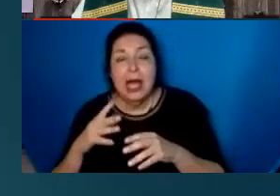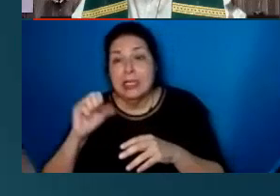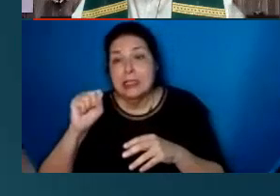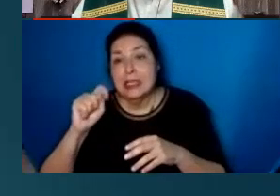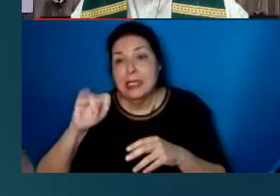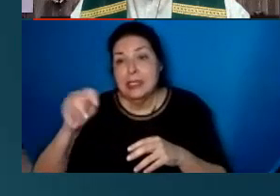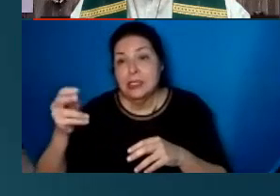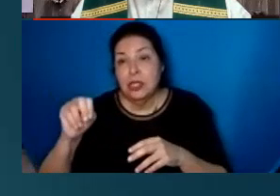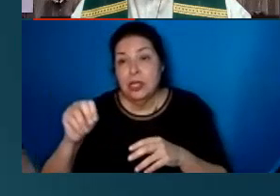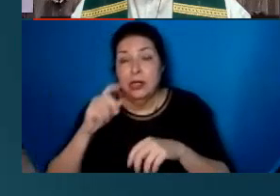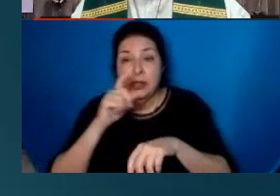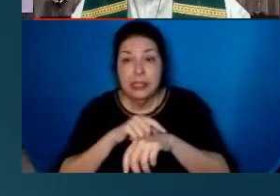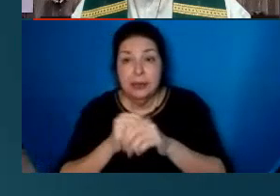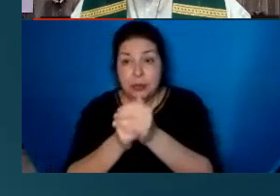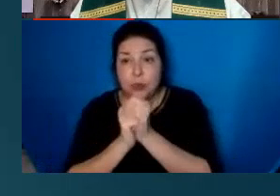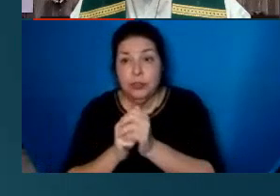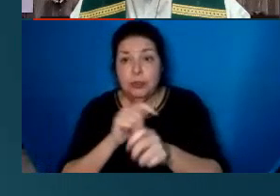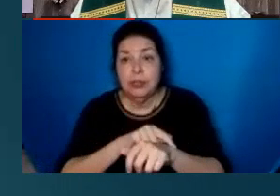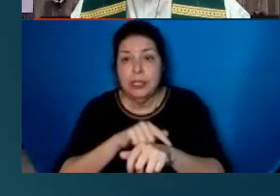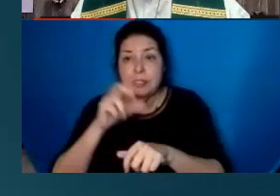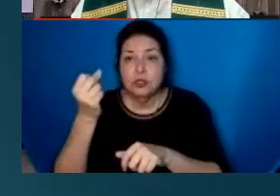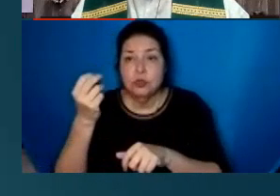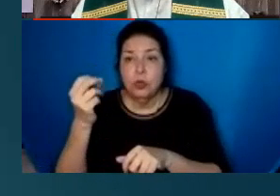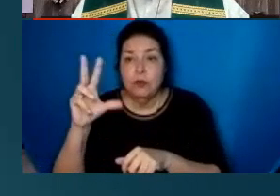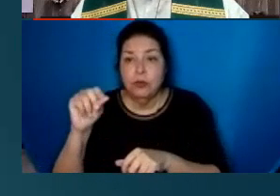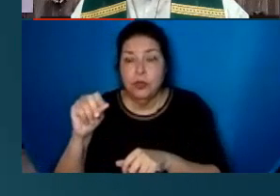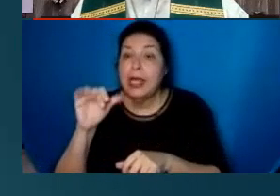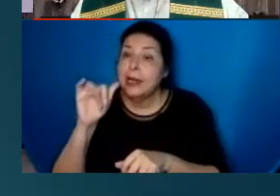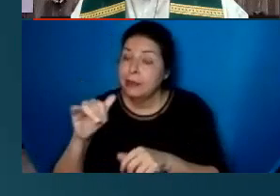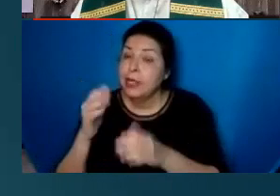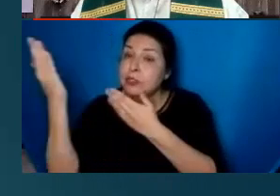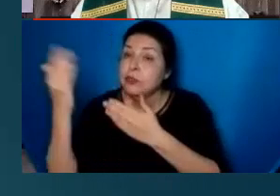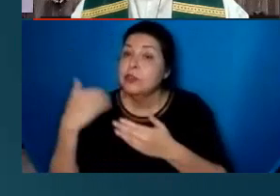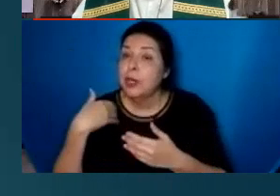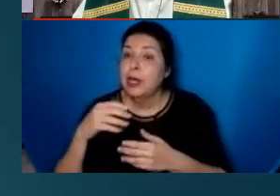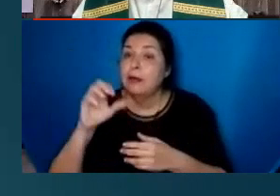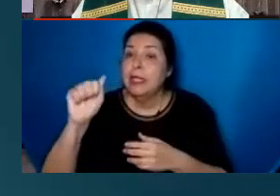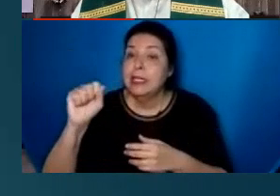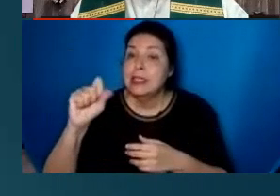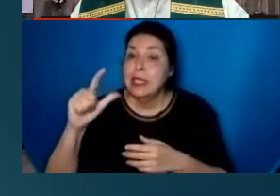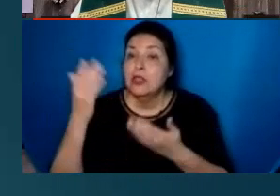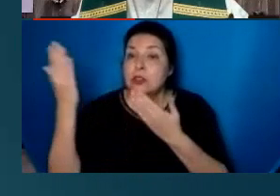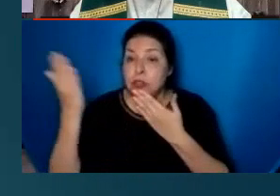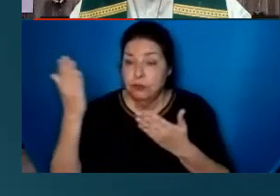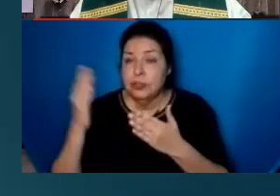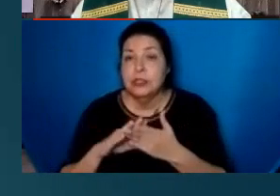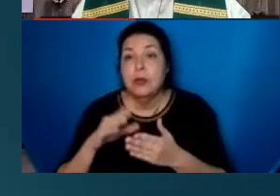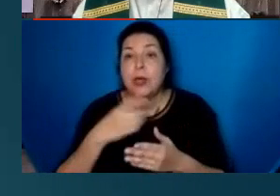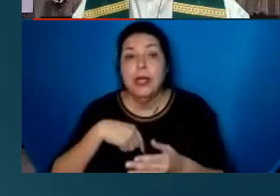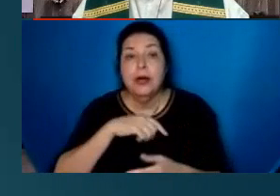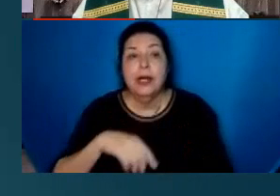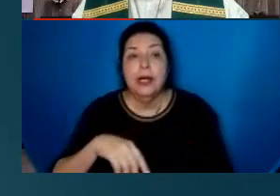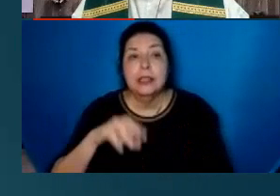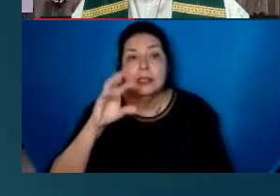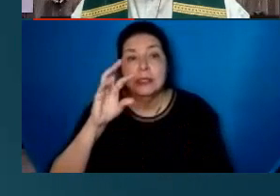at 12:30. And at that service, we have ASL signing available. We're located at 6698